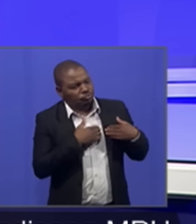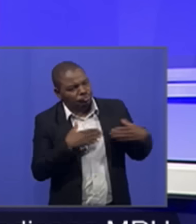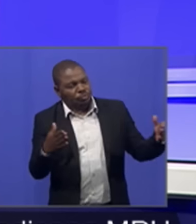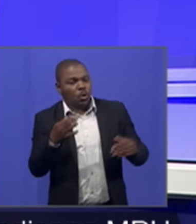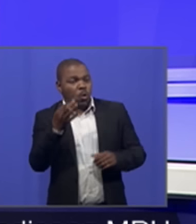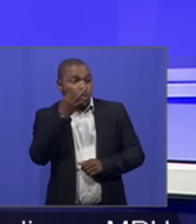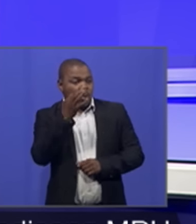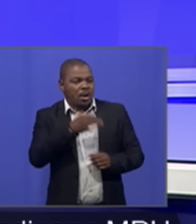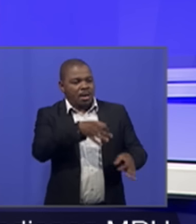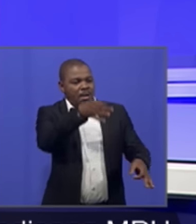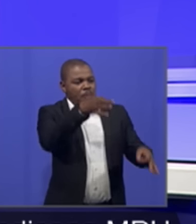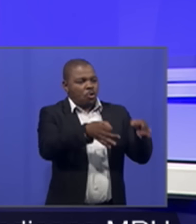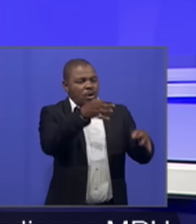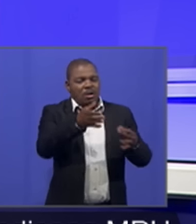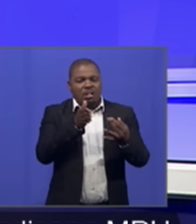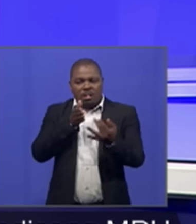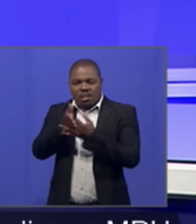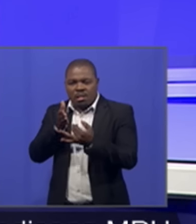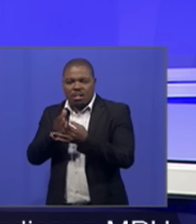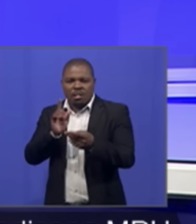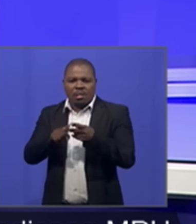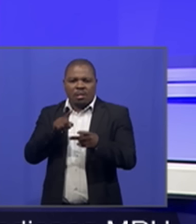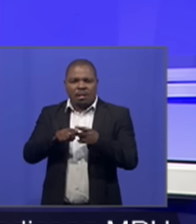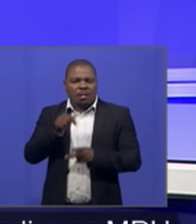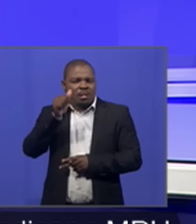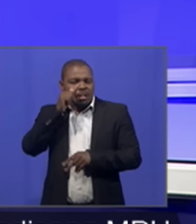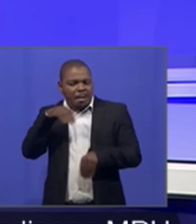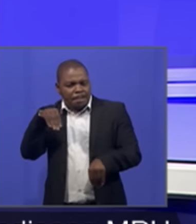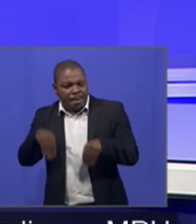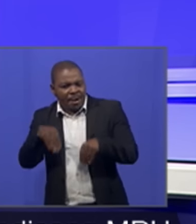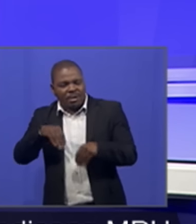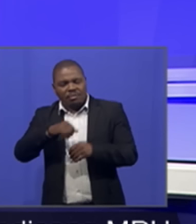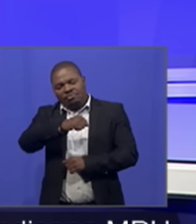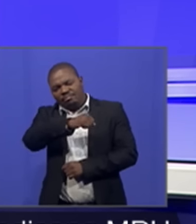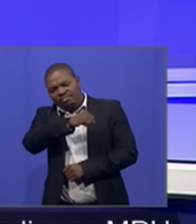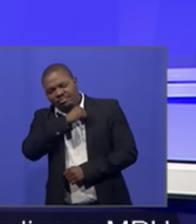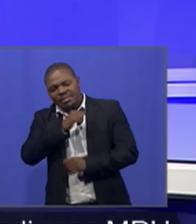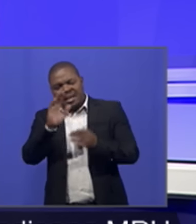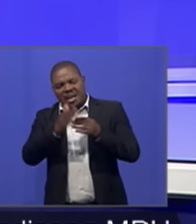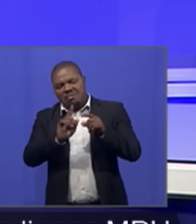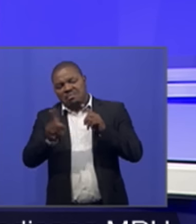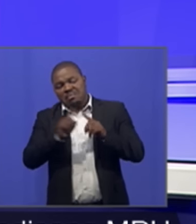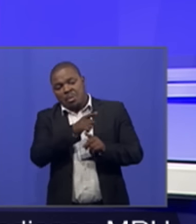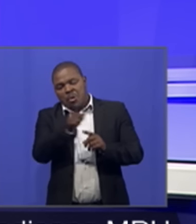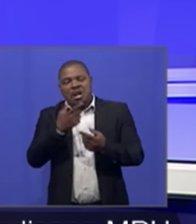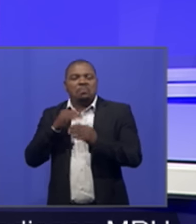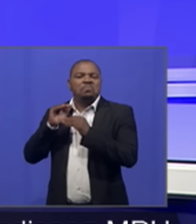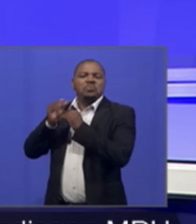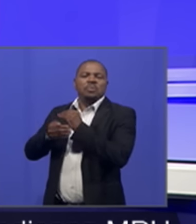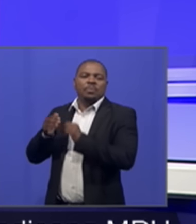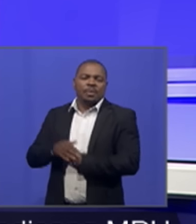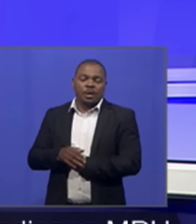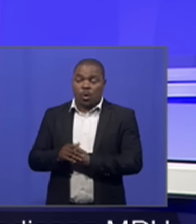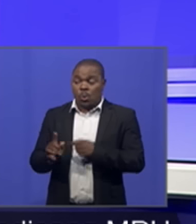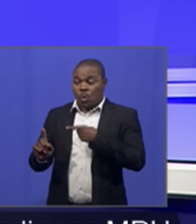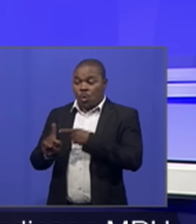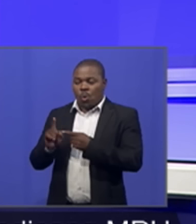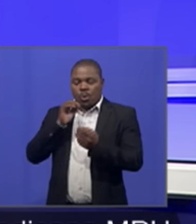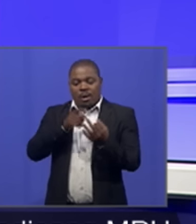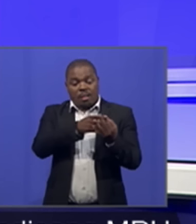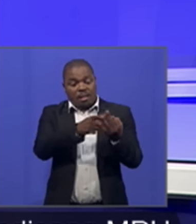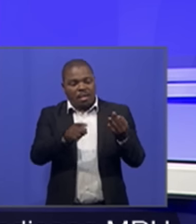ga boradipolotiki go epa ka mo go sego molaong le go tšhabiša ka dikgoka. Manamela o latofaditše boraro bjo le ba bangwe